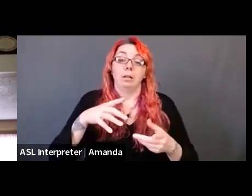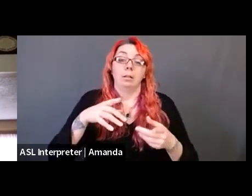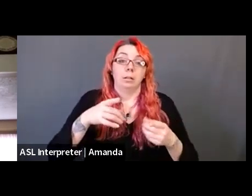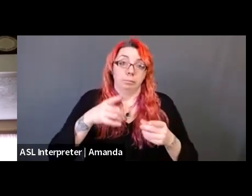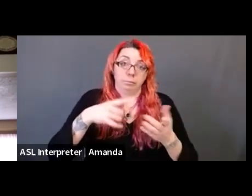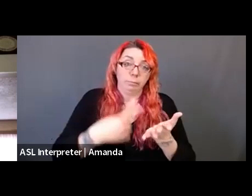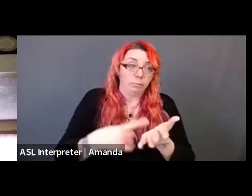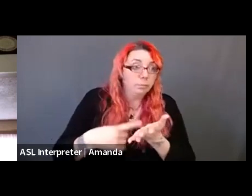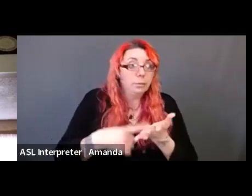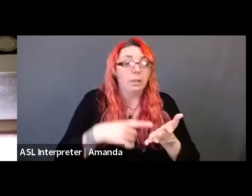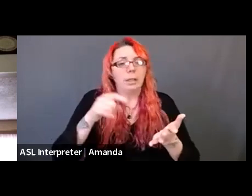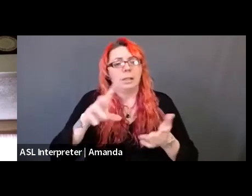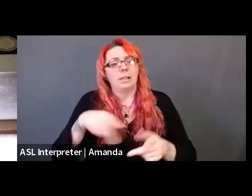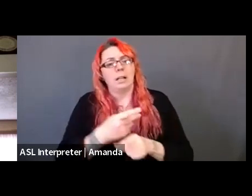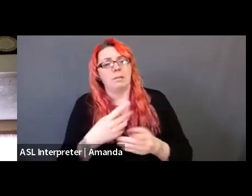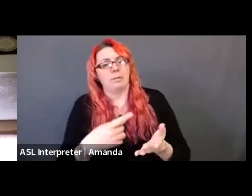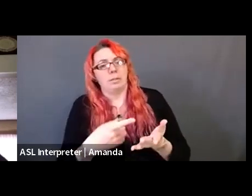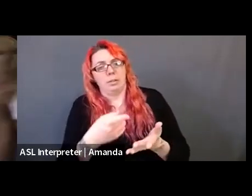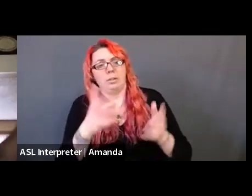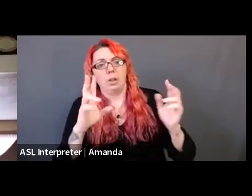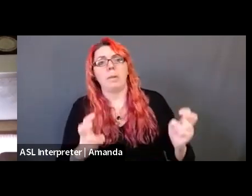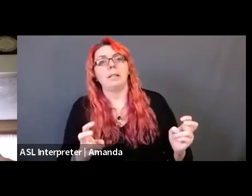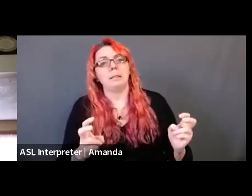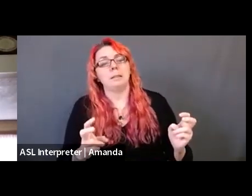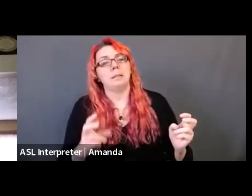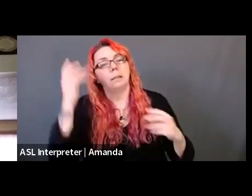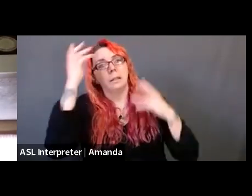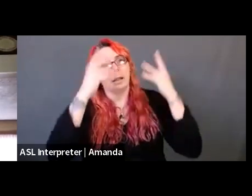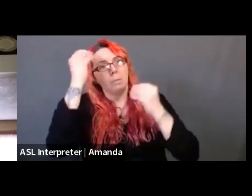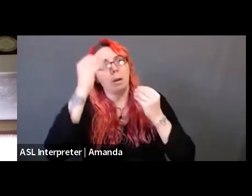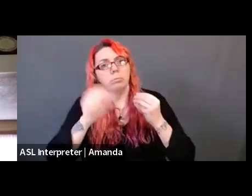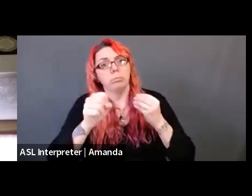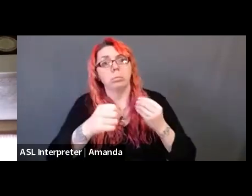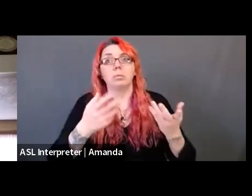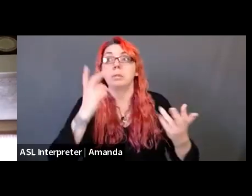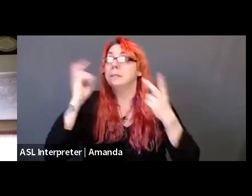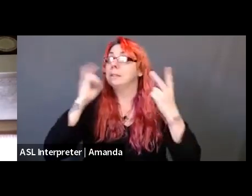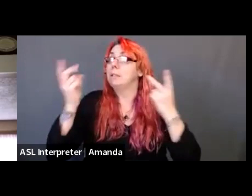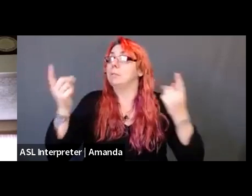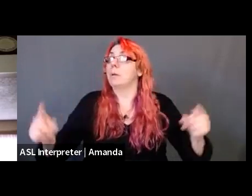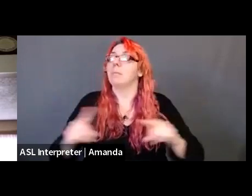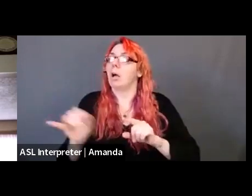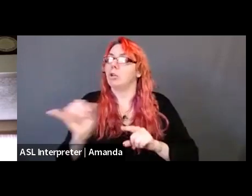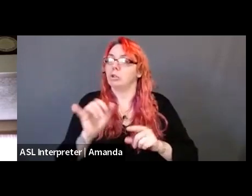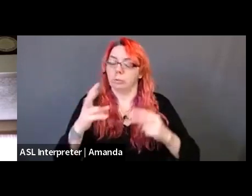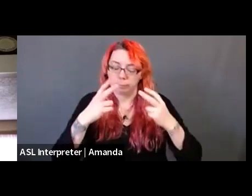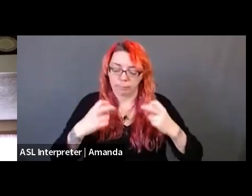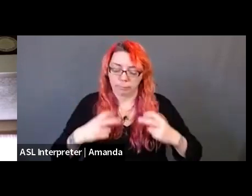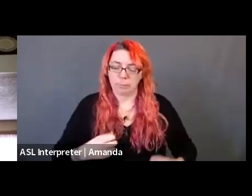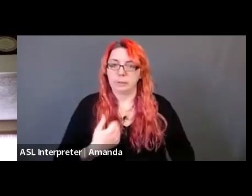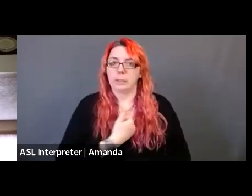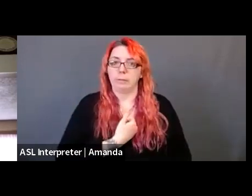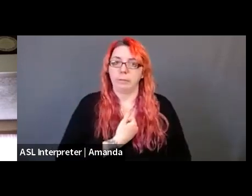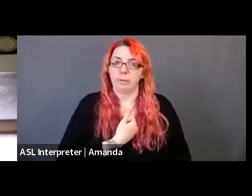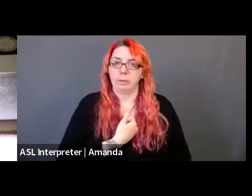these kinds of discussions, is to think about, yes, what happens around us, but really also do self-reflection in terms of what happens for you in you as well. So that's why I'm